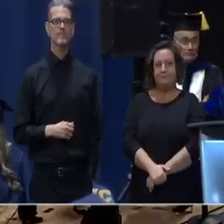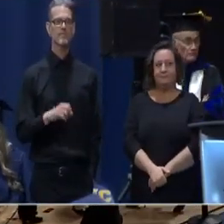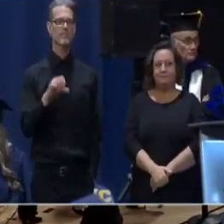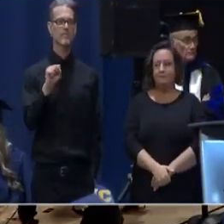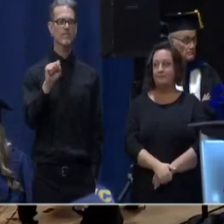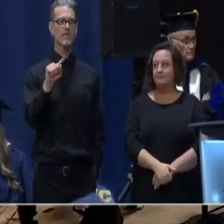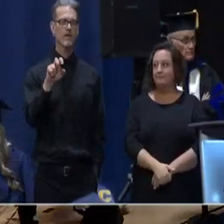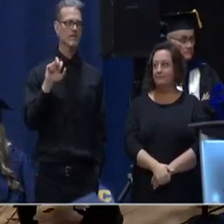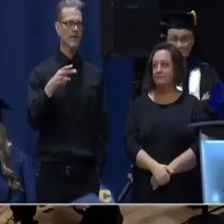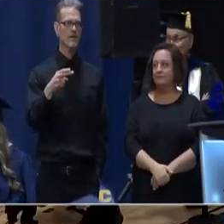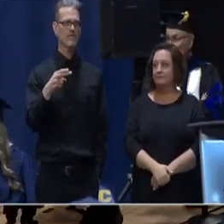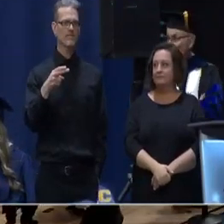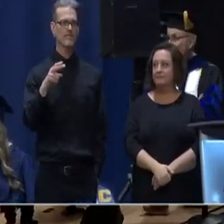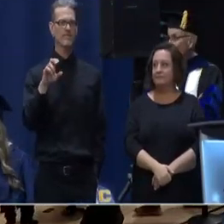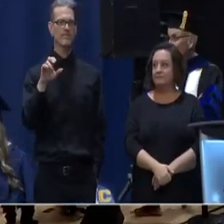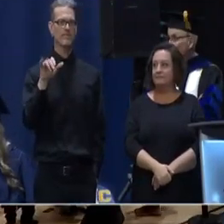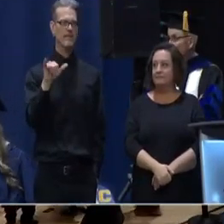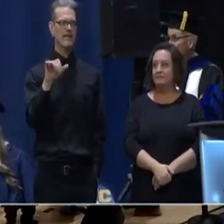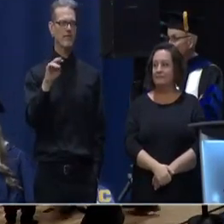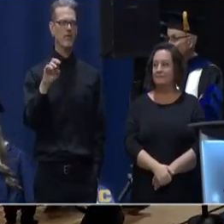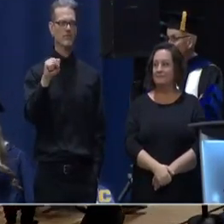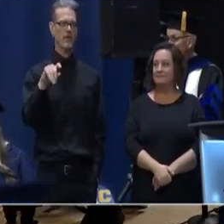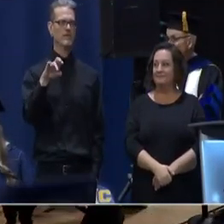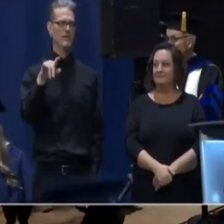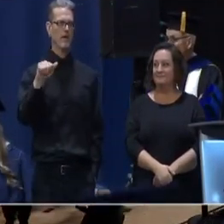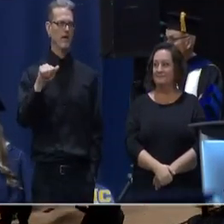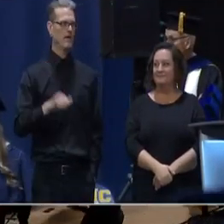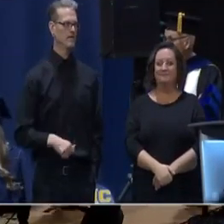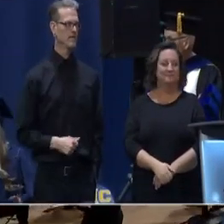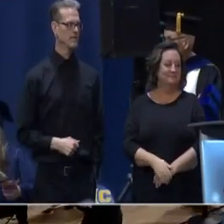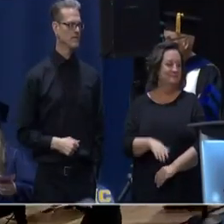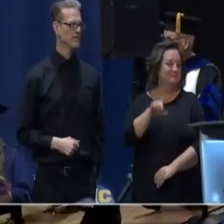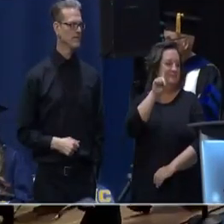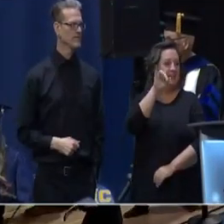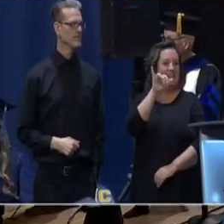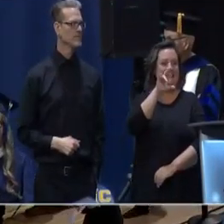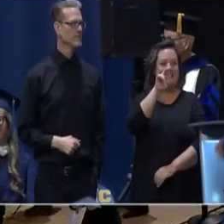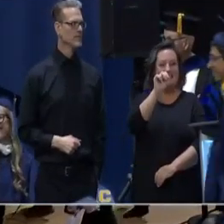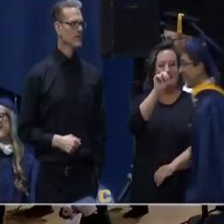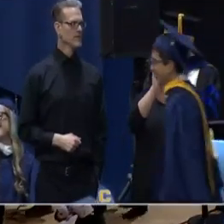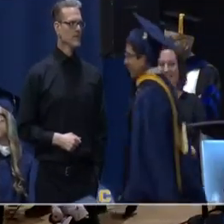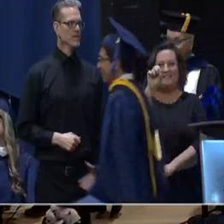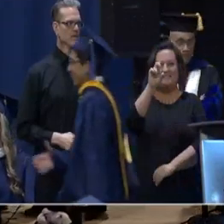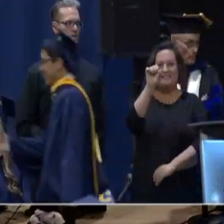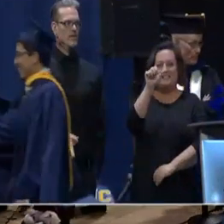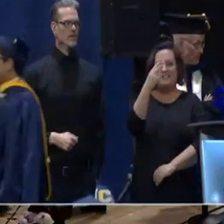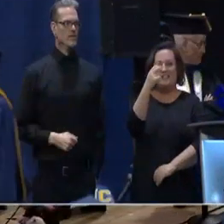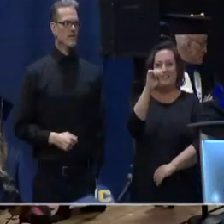Steph Evil Siza. Dylan